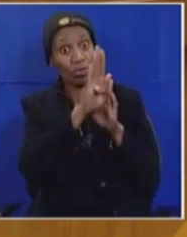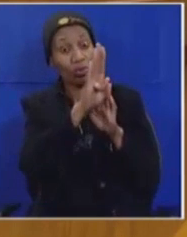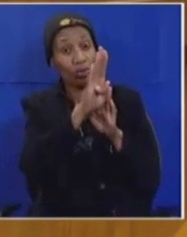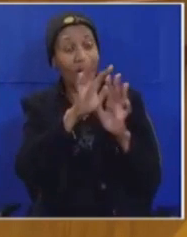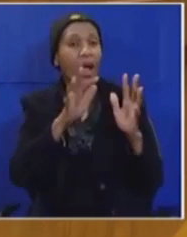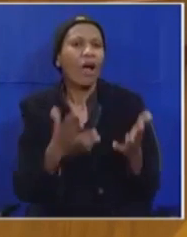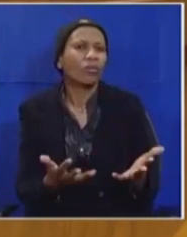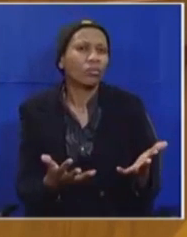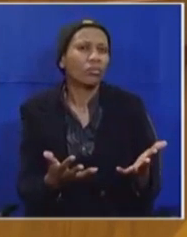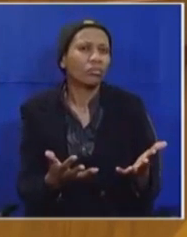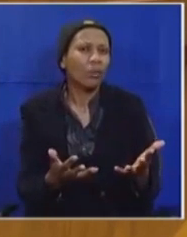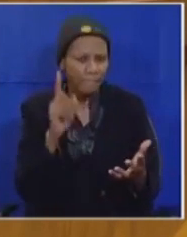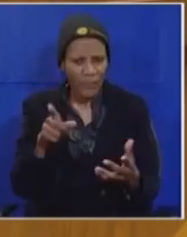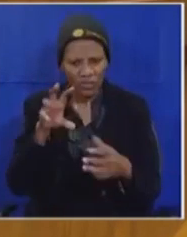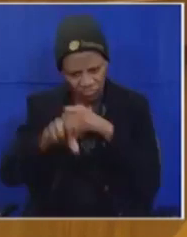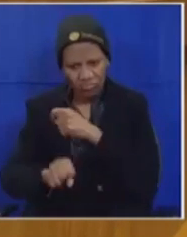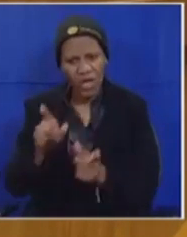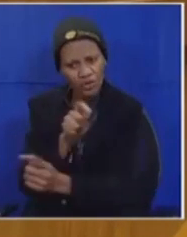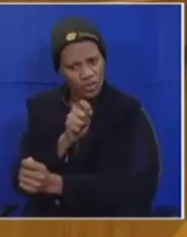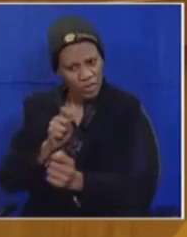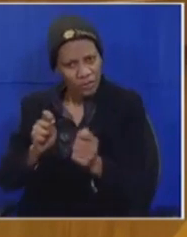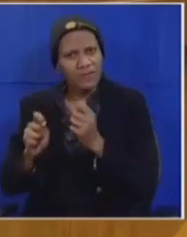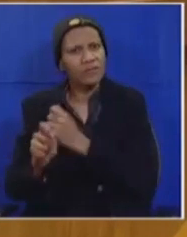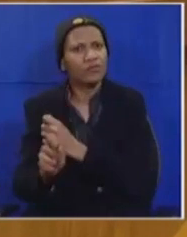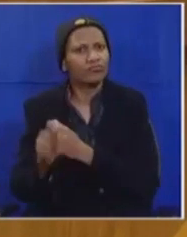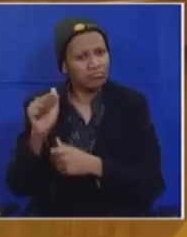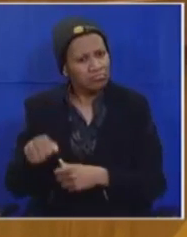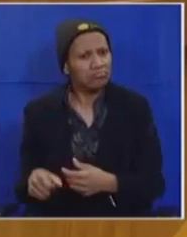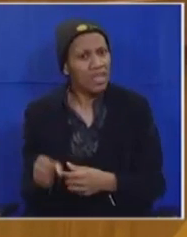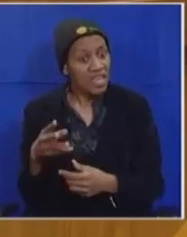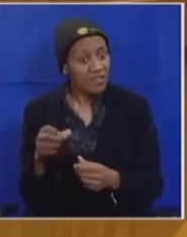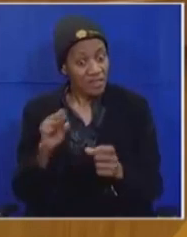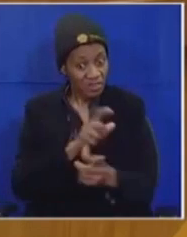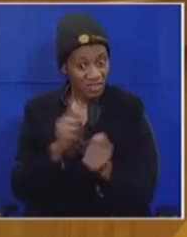transformasie hê nie, sal ons nie stabiliteit hê nie.